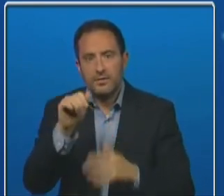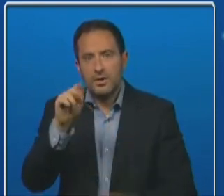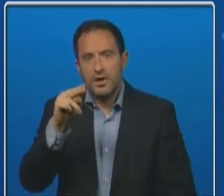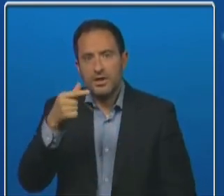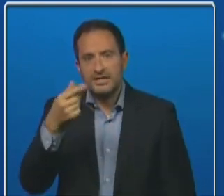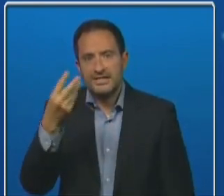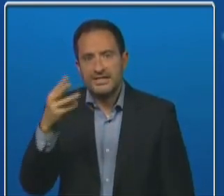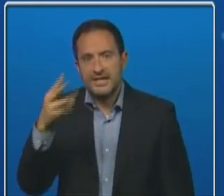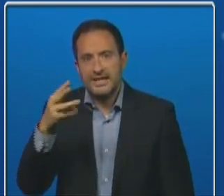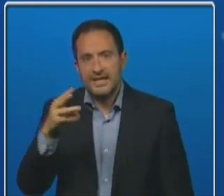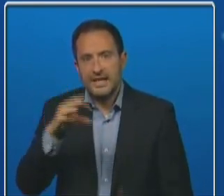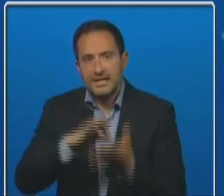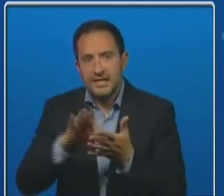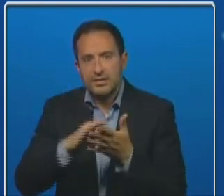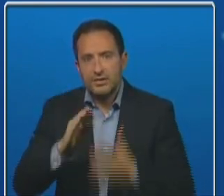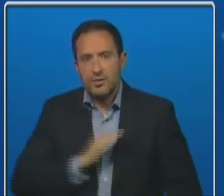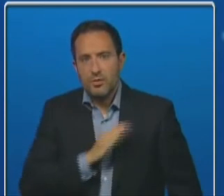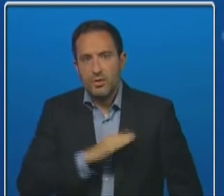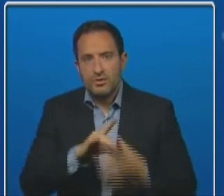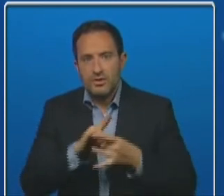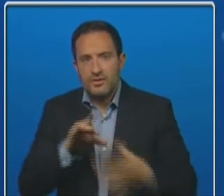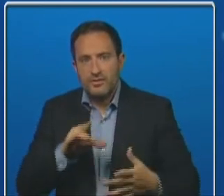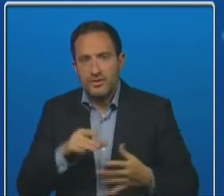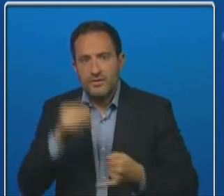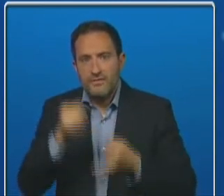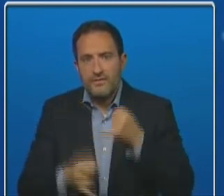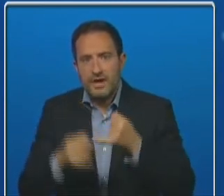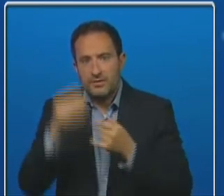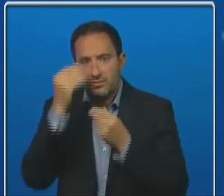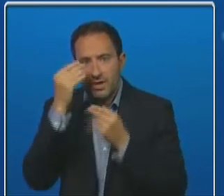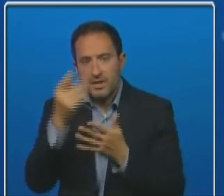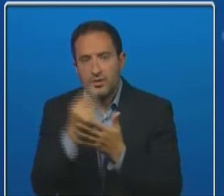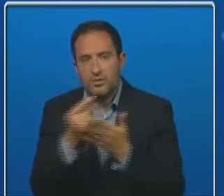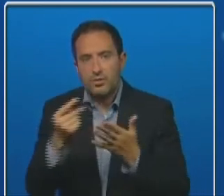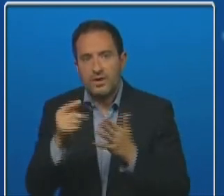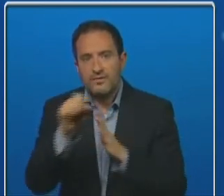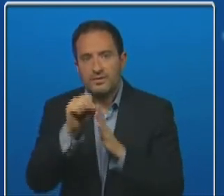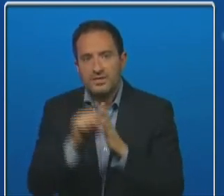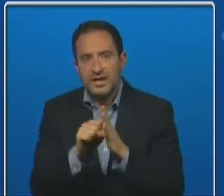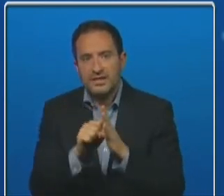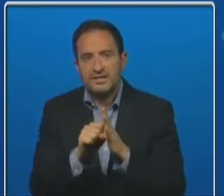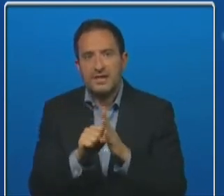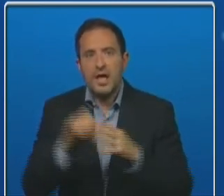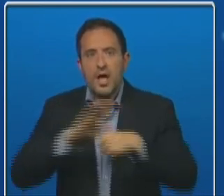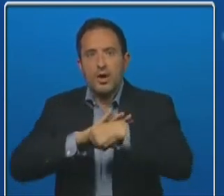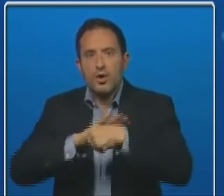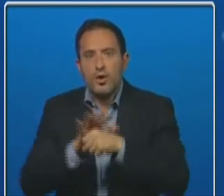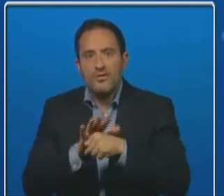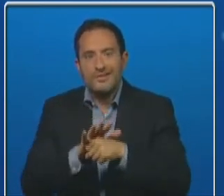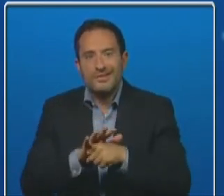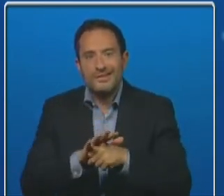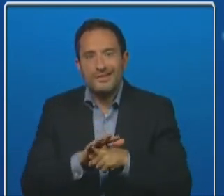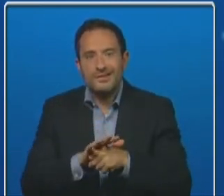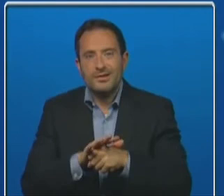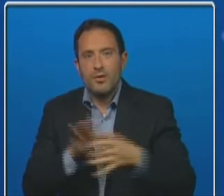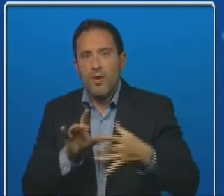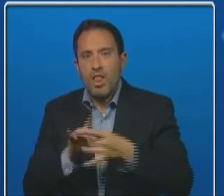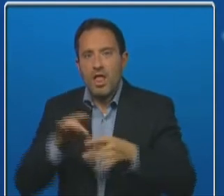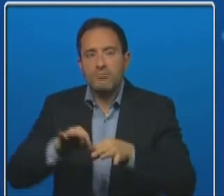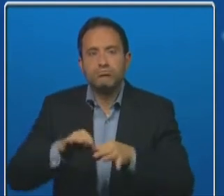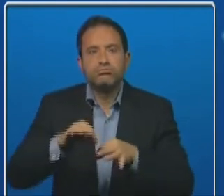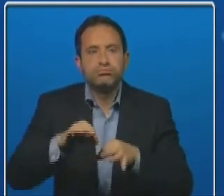September 30th. COVID-19 related delays and prioritizing the delivery of these apportionment results today delayed